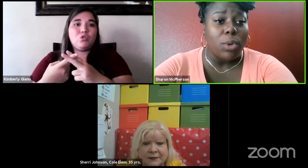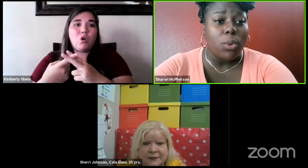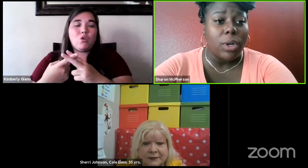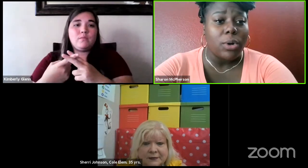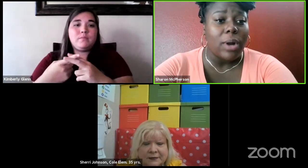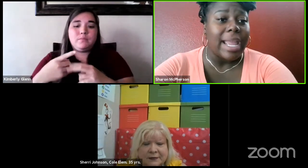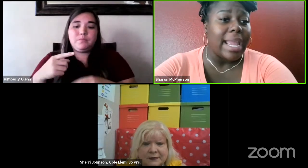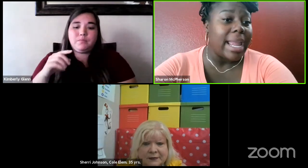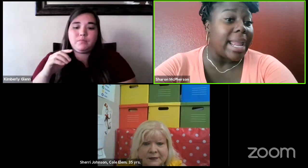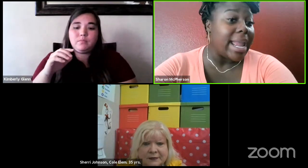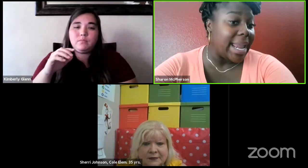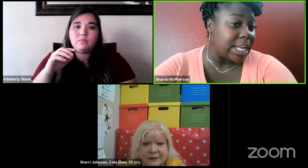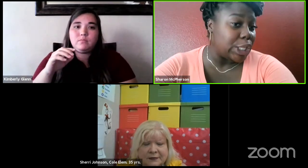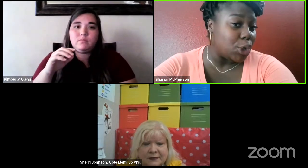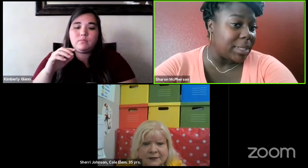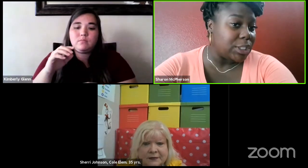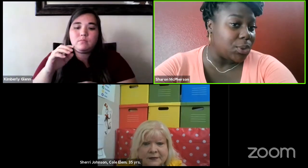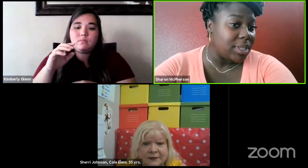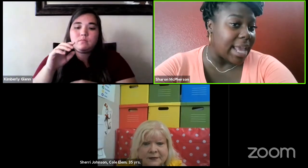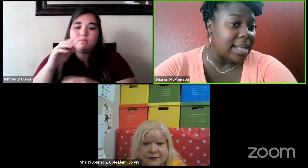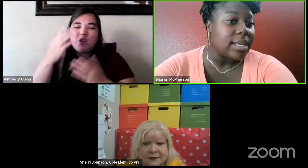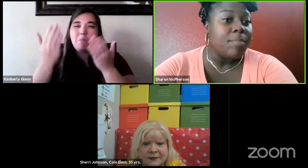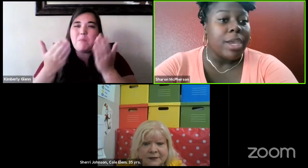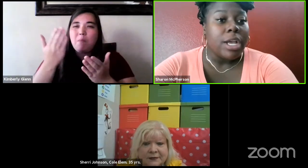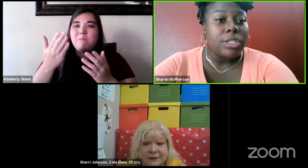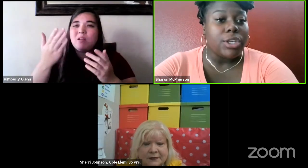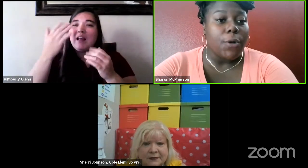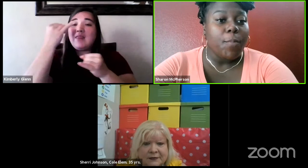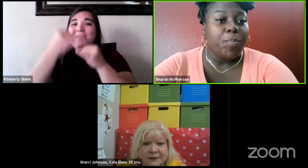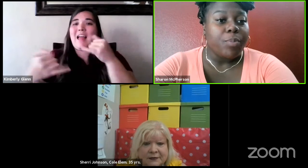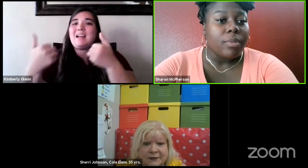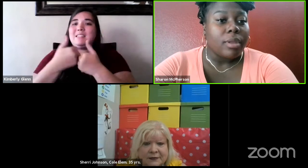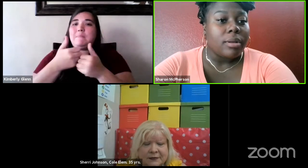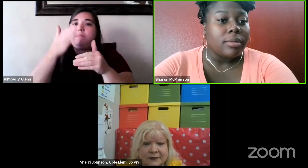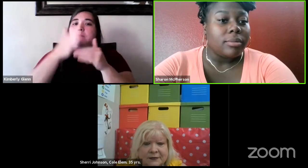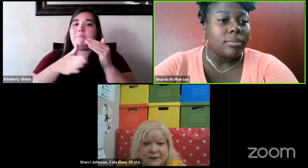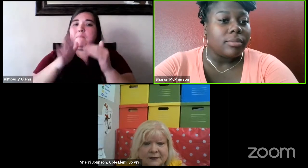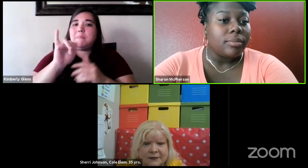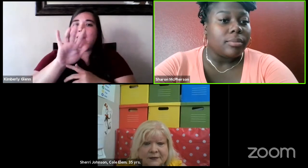5:30, but we will end a little bit sooner than that. So